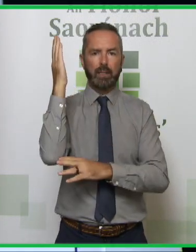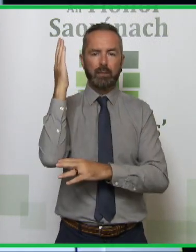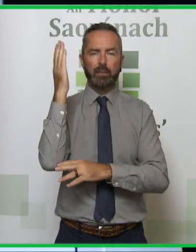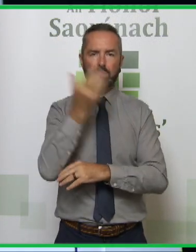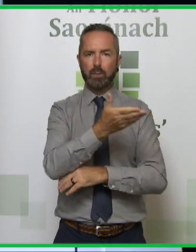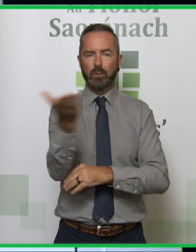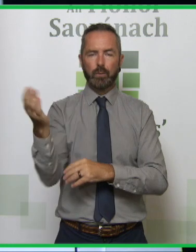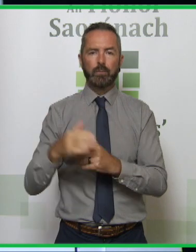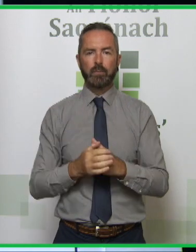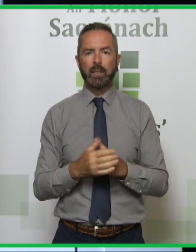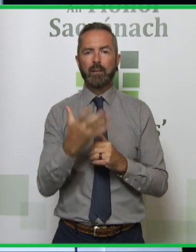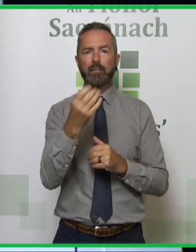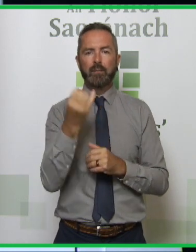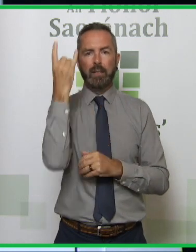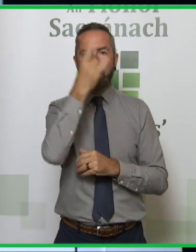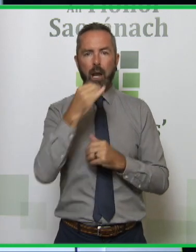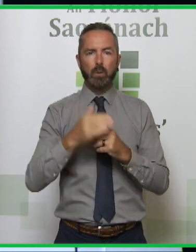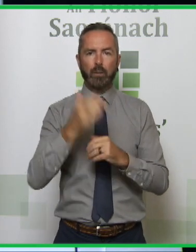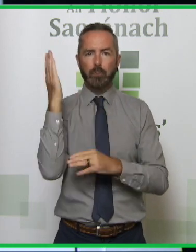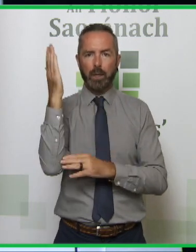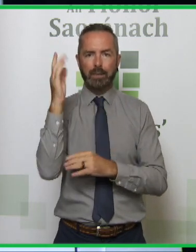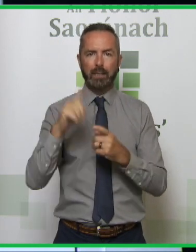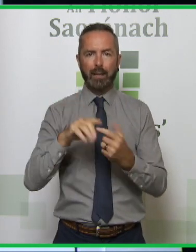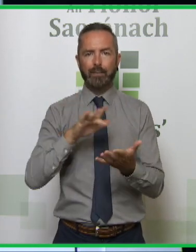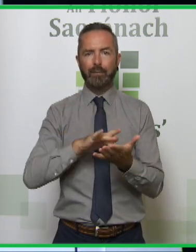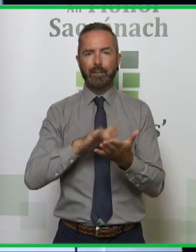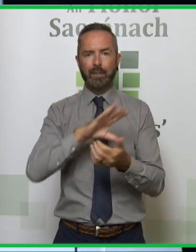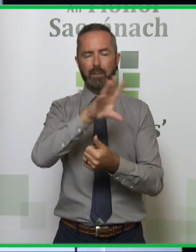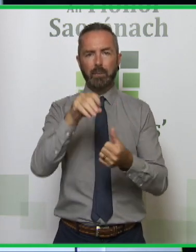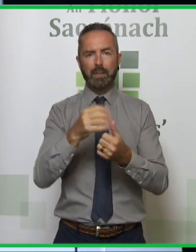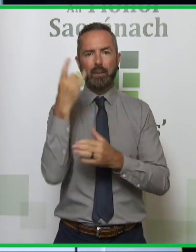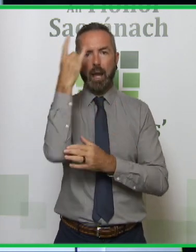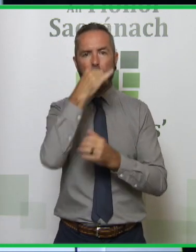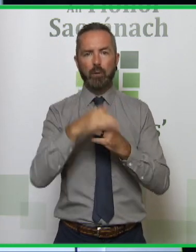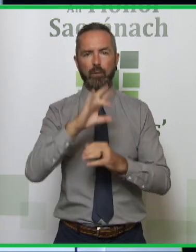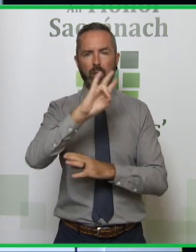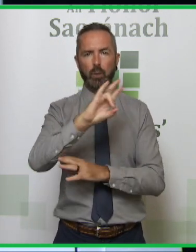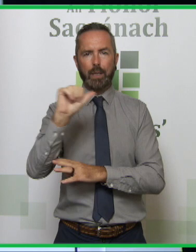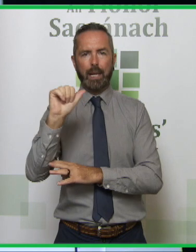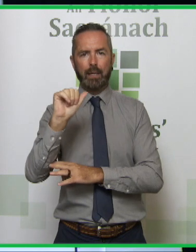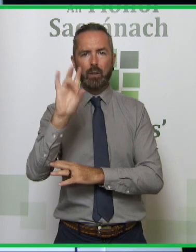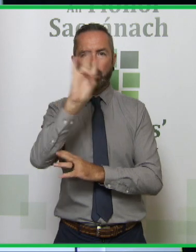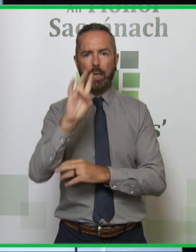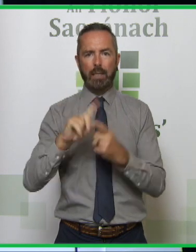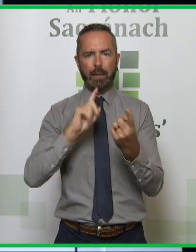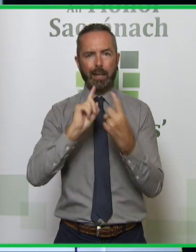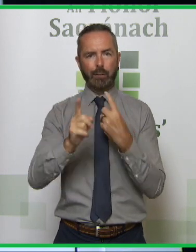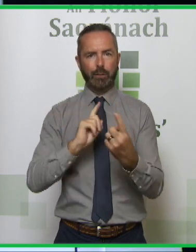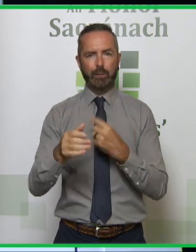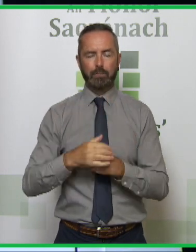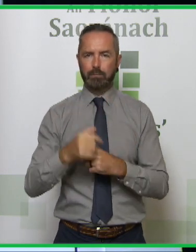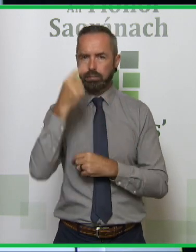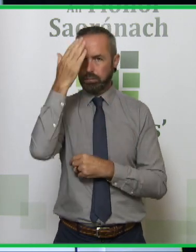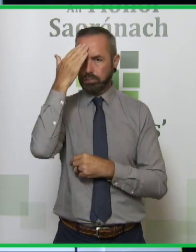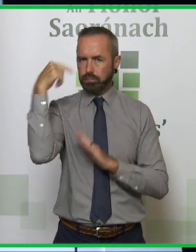to us. We have 50 hours of presentations and we've had 15 dedicated hours of questions and answers. That's very significant and thorough, and I know all